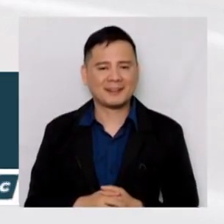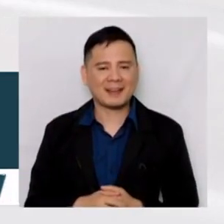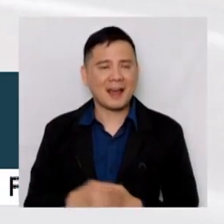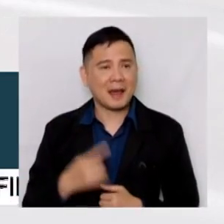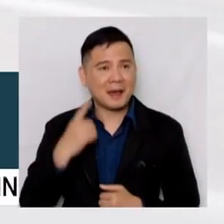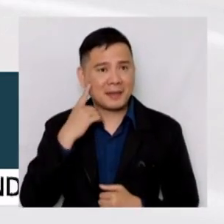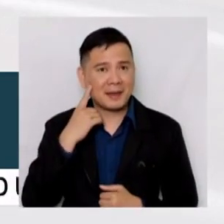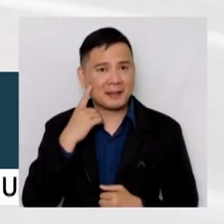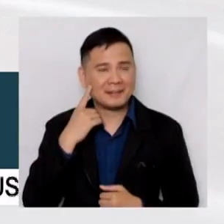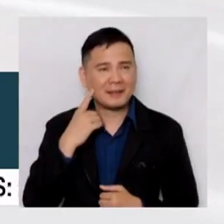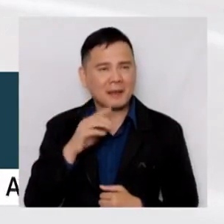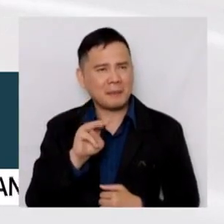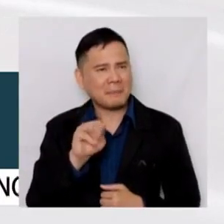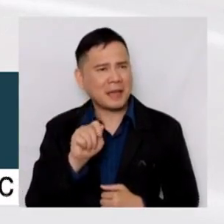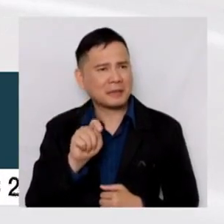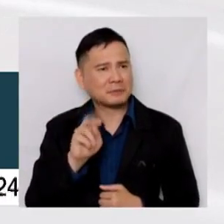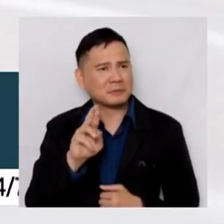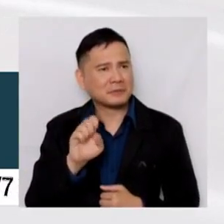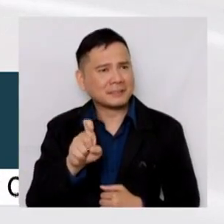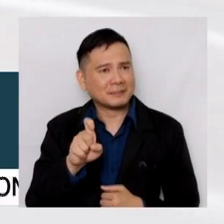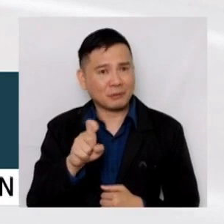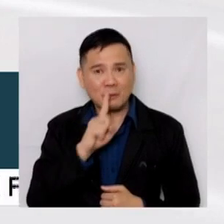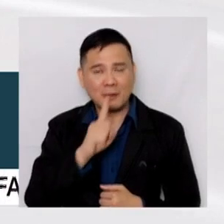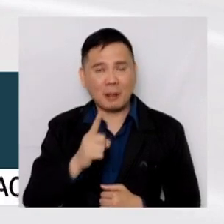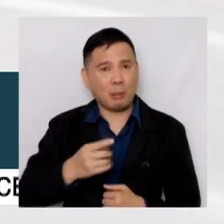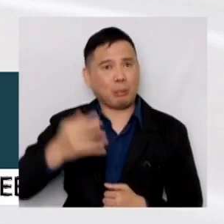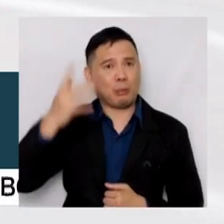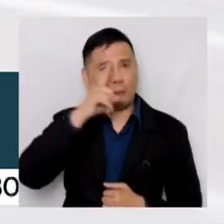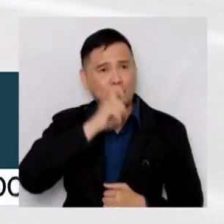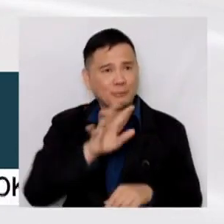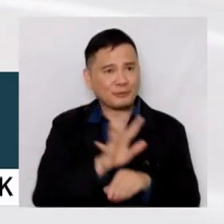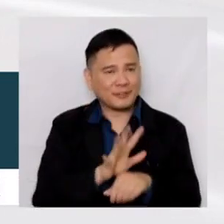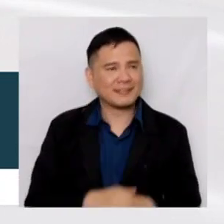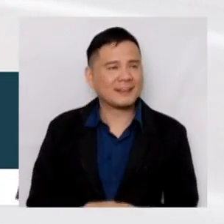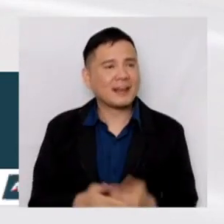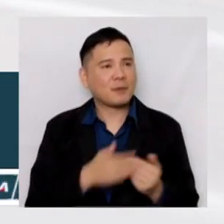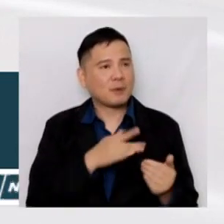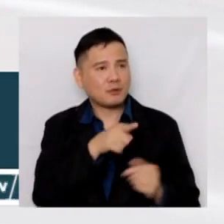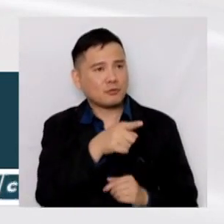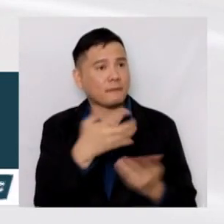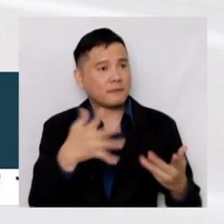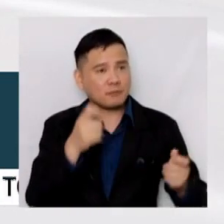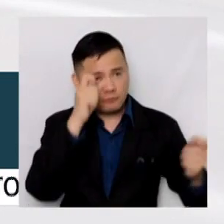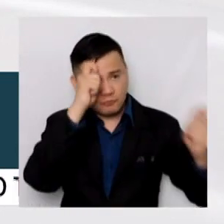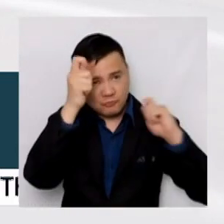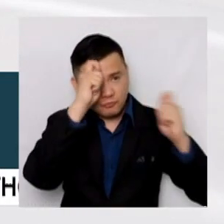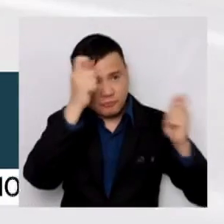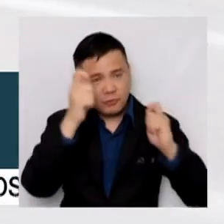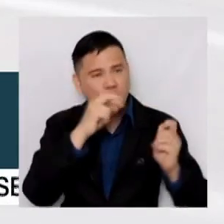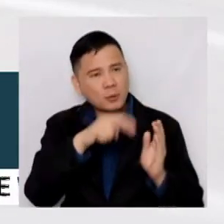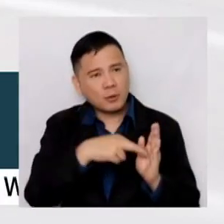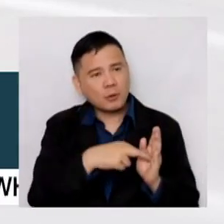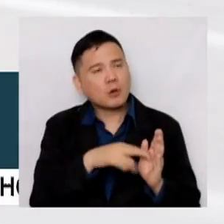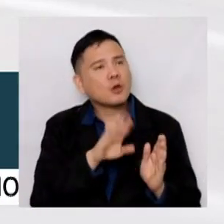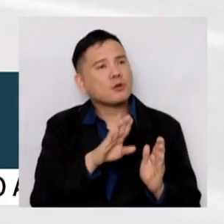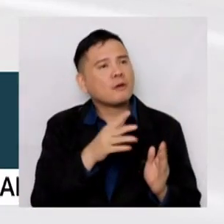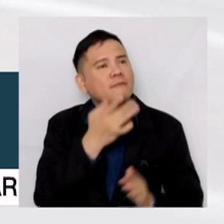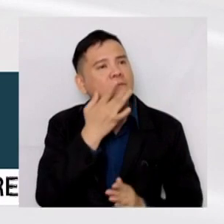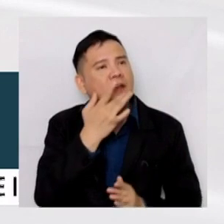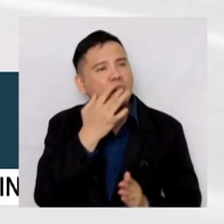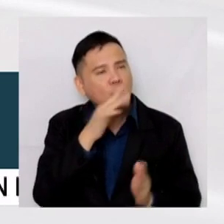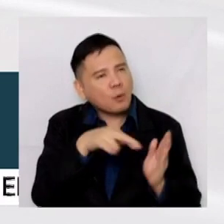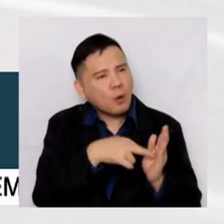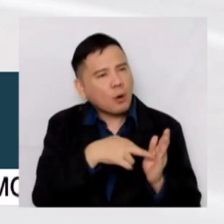going to say Matrix. I mean, that's a long time ago. You've donned many hats, Mr. Secretary. If you would pick a favorite, which one would it